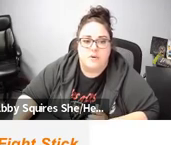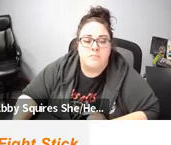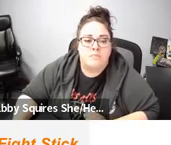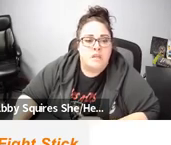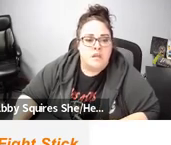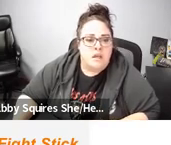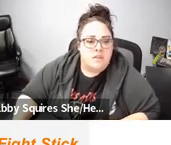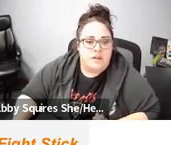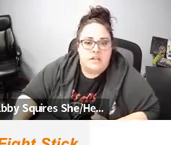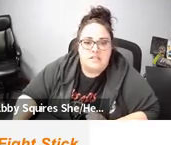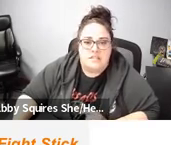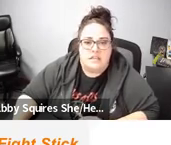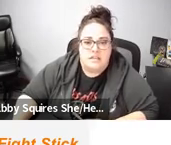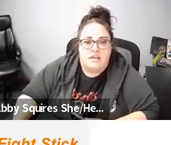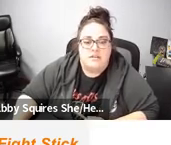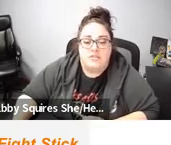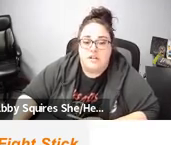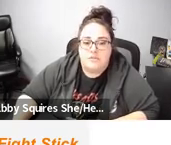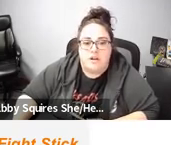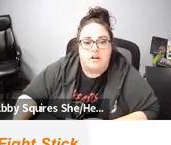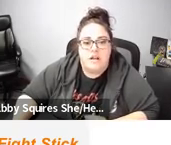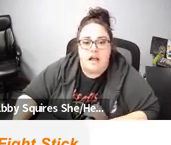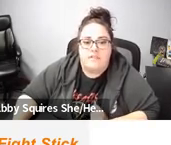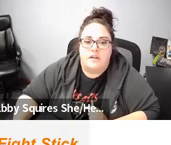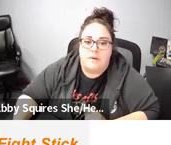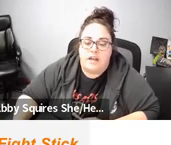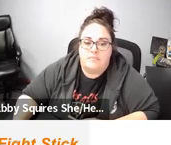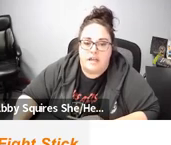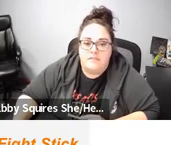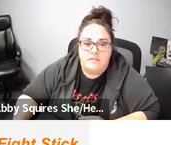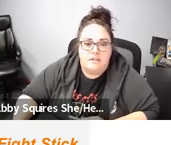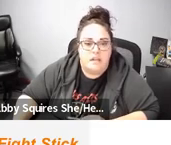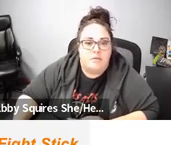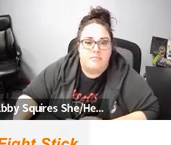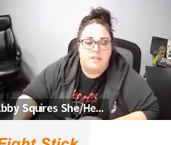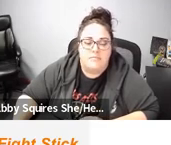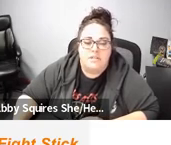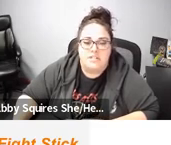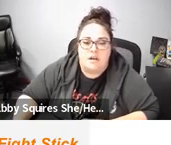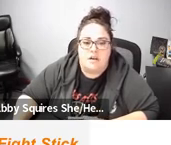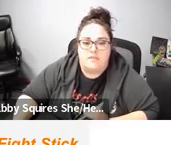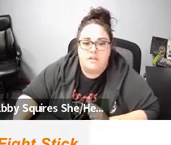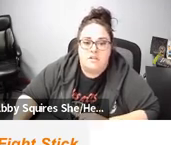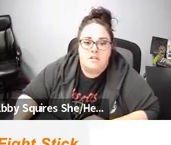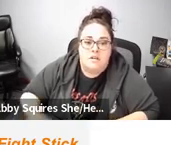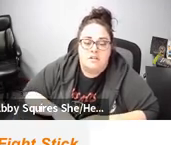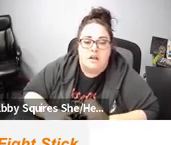So there is the 3D rudder on the bottom left. The image is